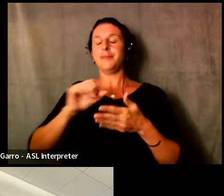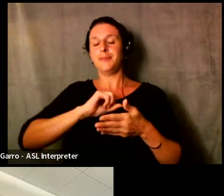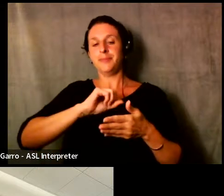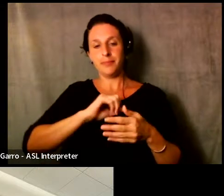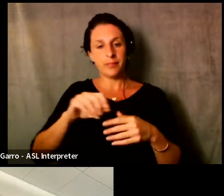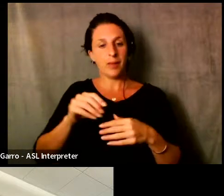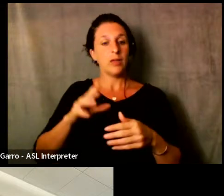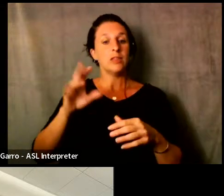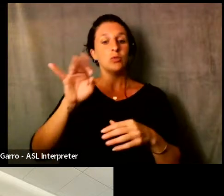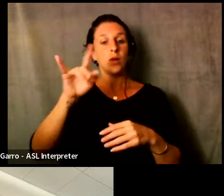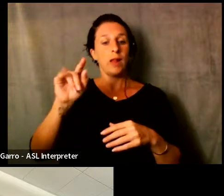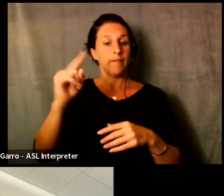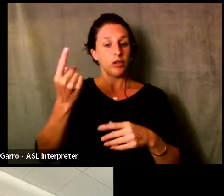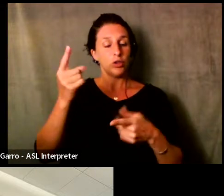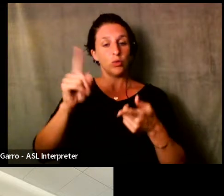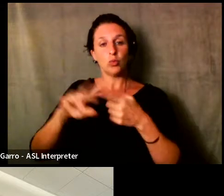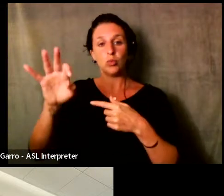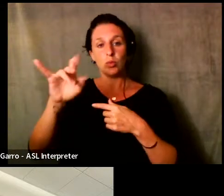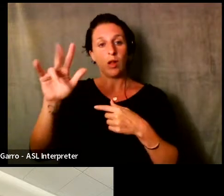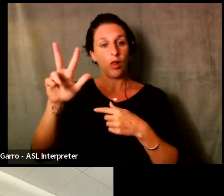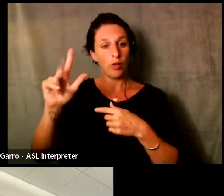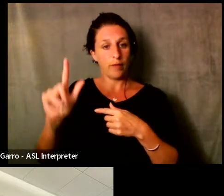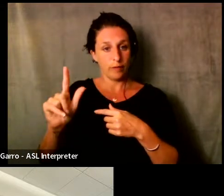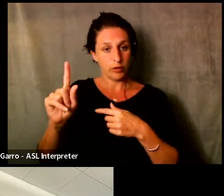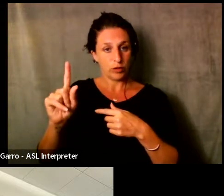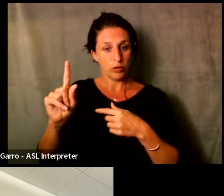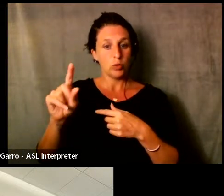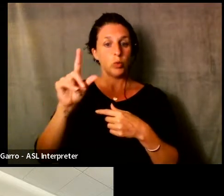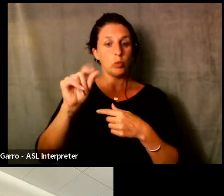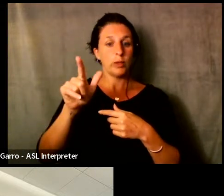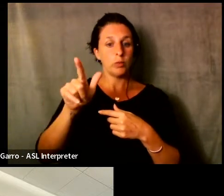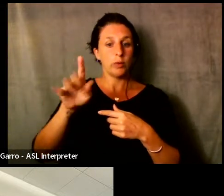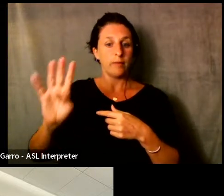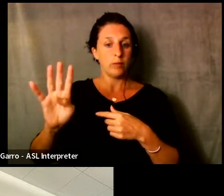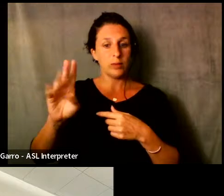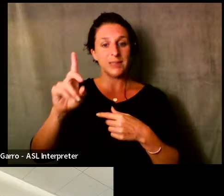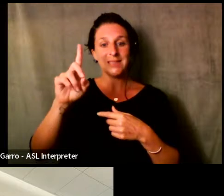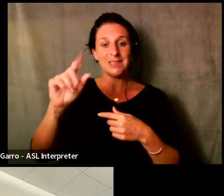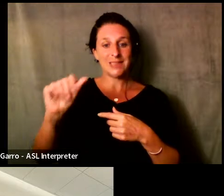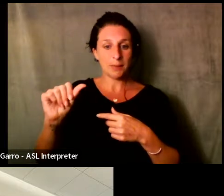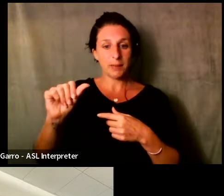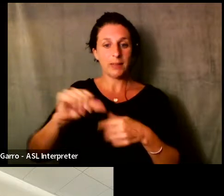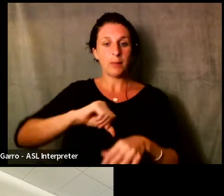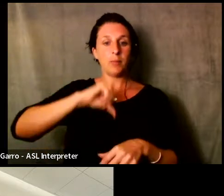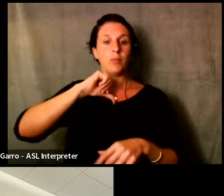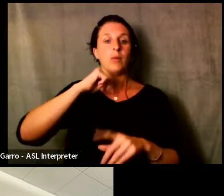July 1st through the 31st, 2024 as Disability Pride Month.